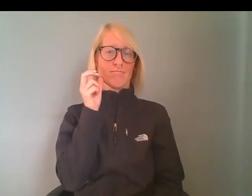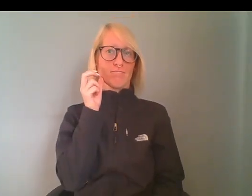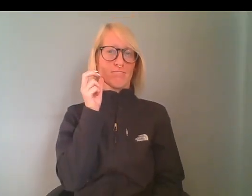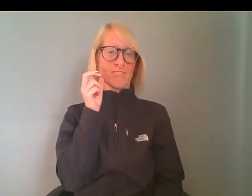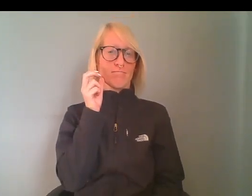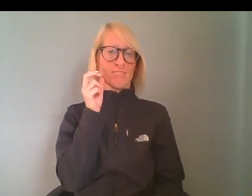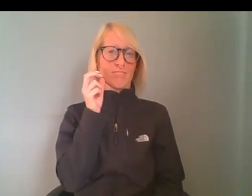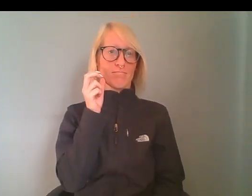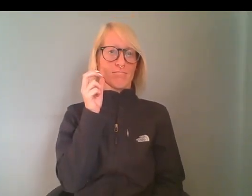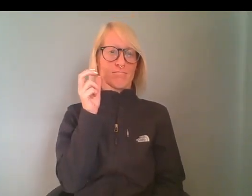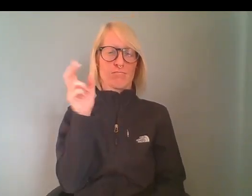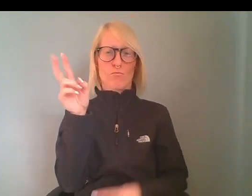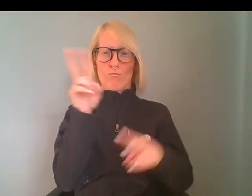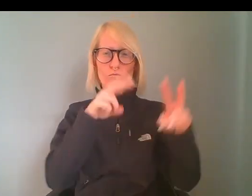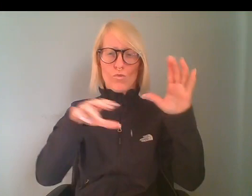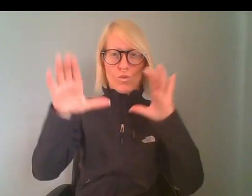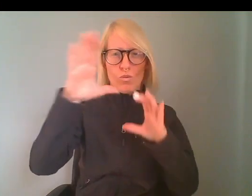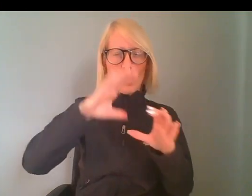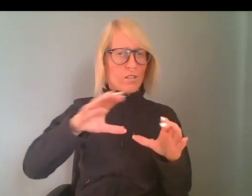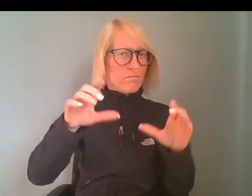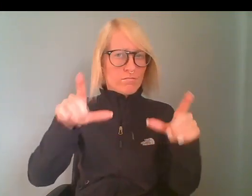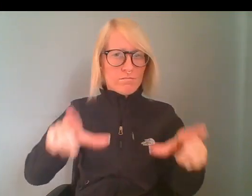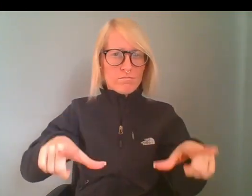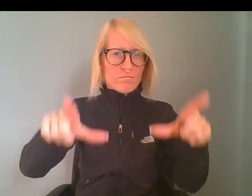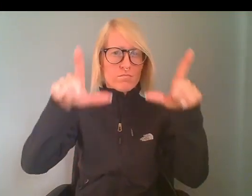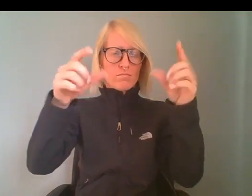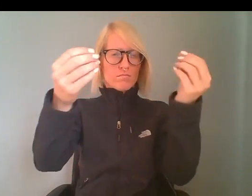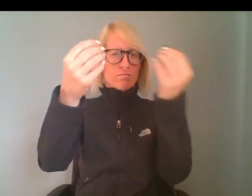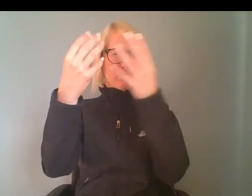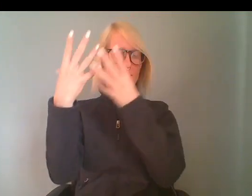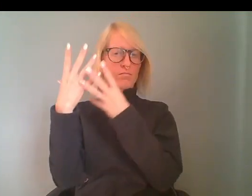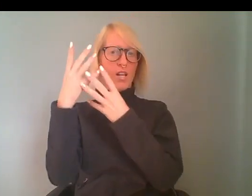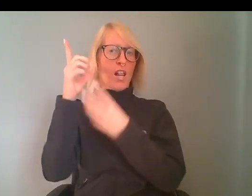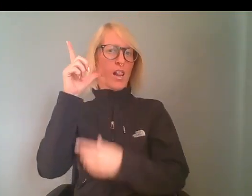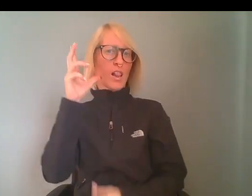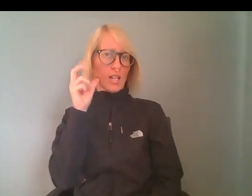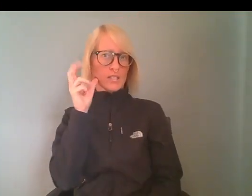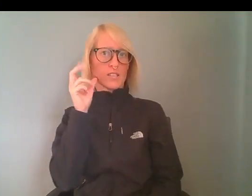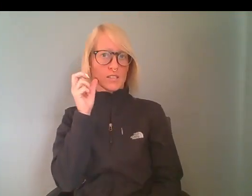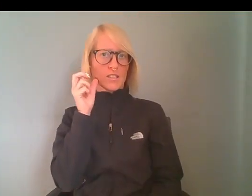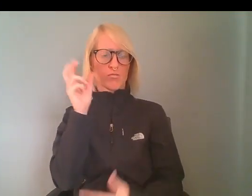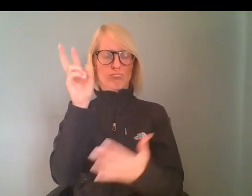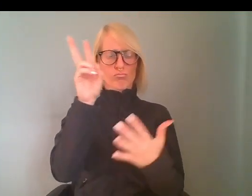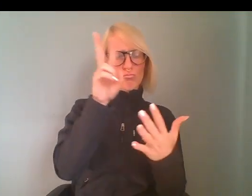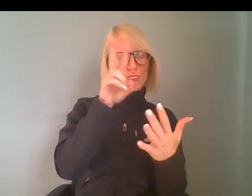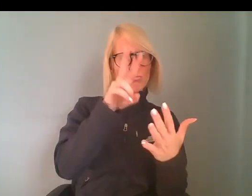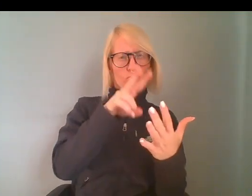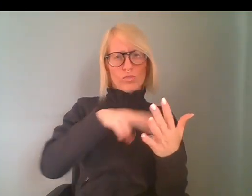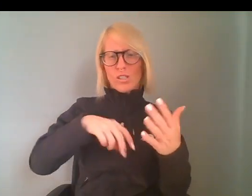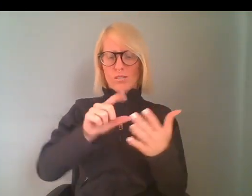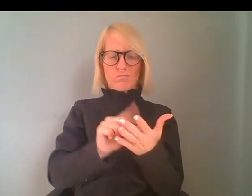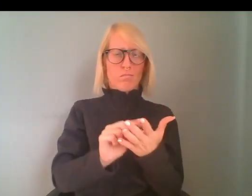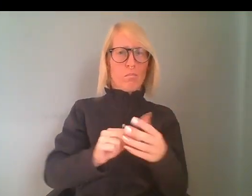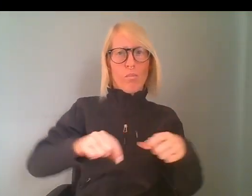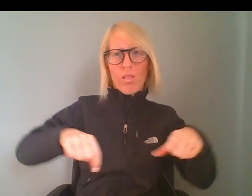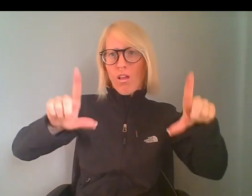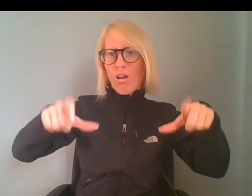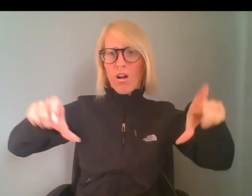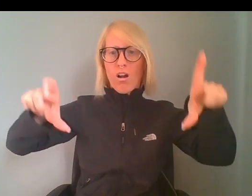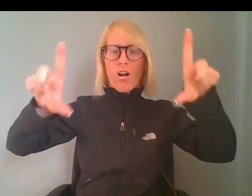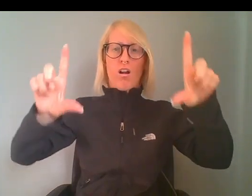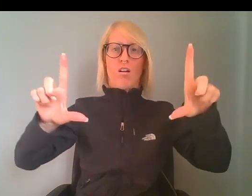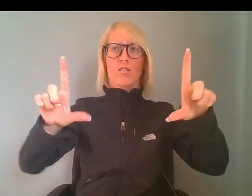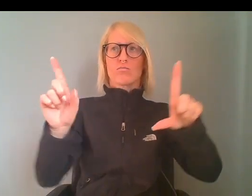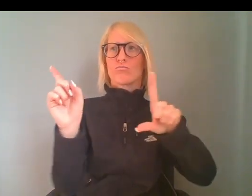what's going on in the social media world. Read some blogs. Just kind of poke around on Facebook. I think it's especially useful if you